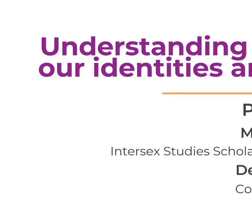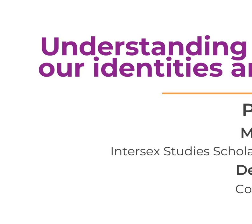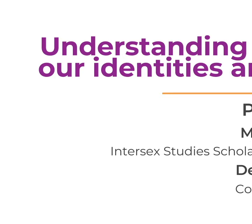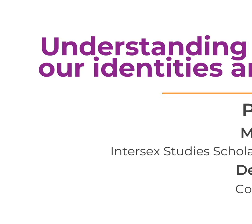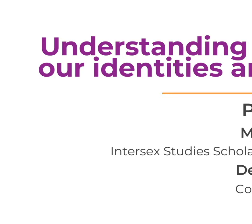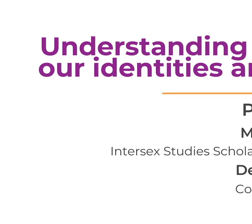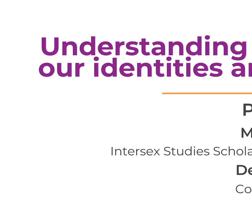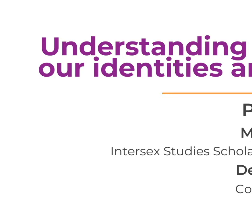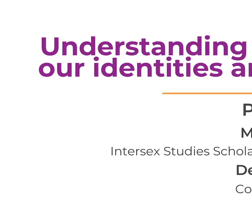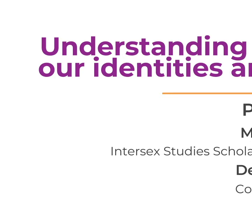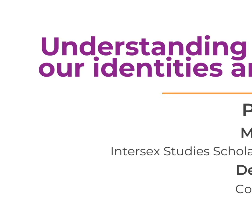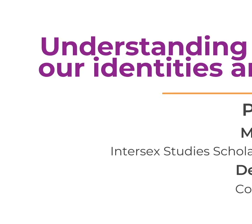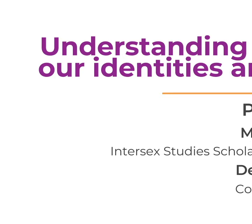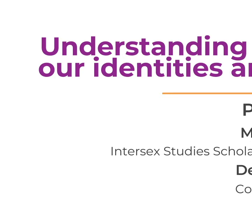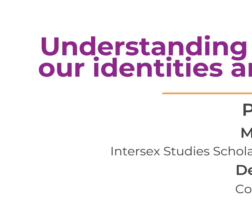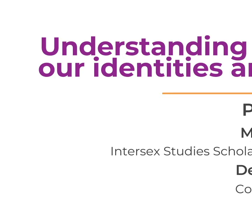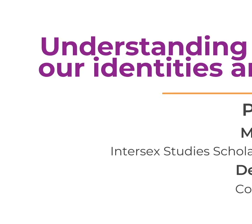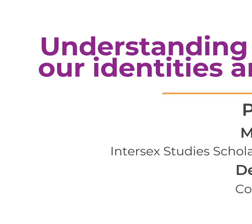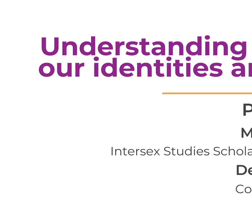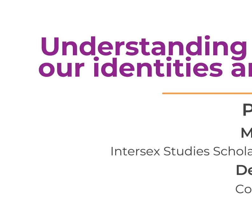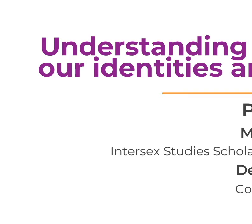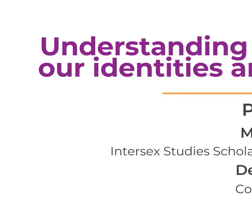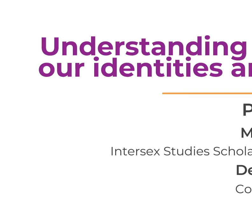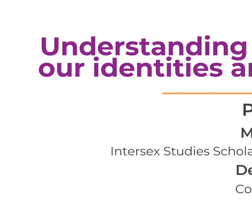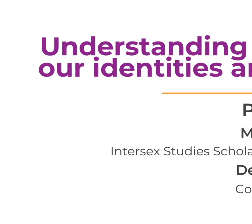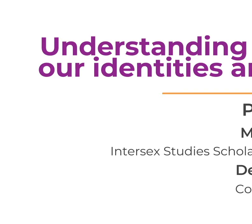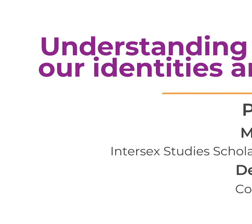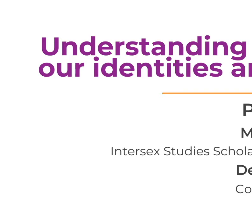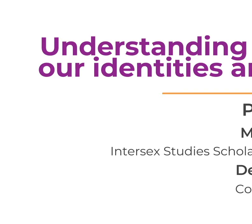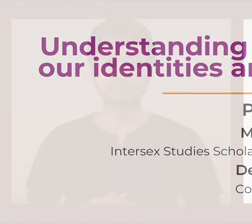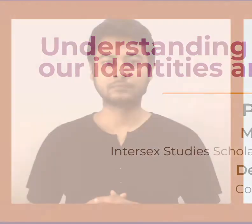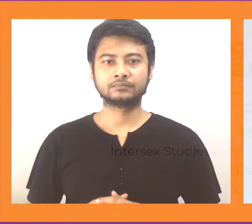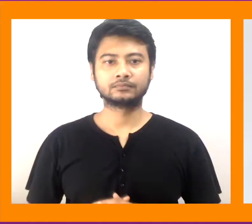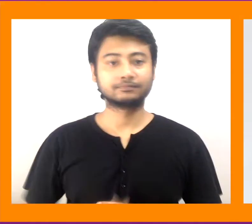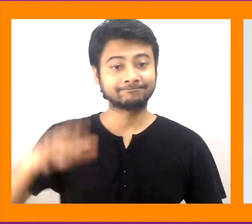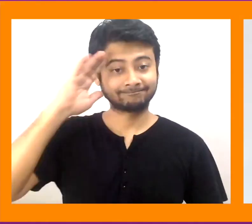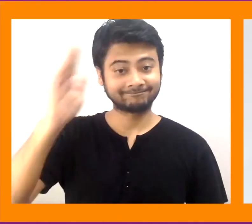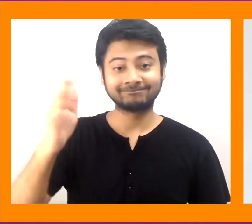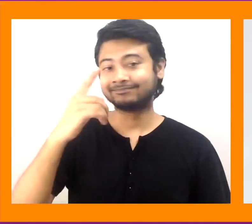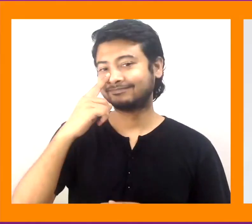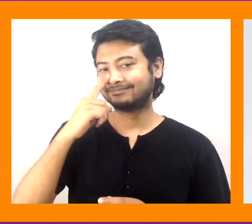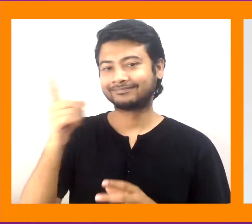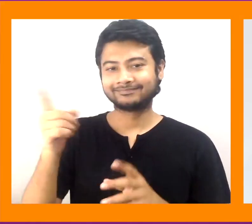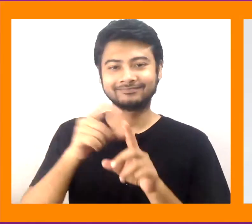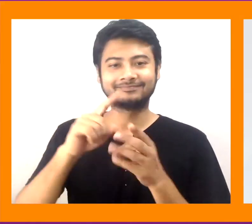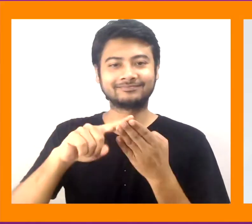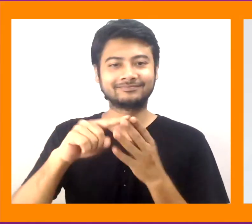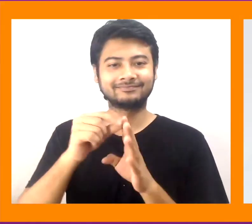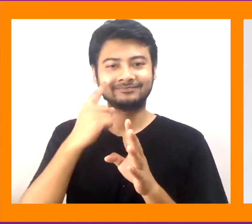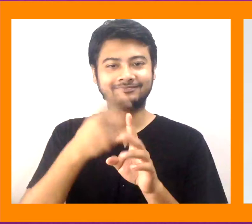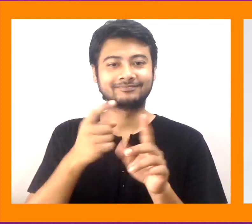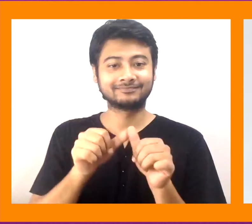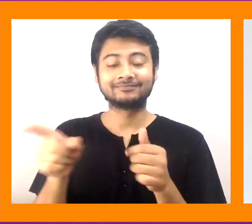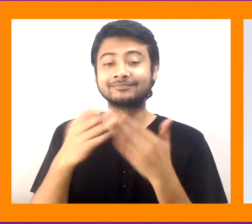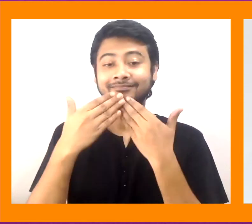Neeraja Sajan, social scientist, Deepika Bharadwaj, content development. Hi, my name is Deepika and I am a